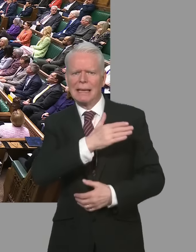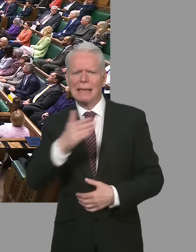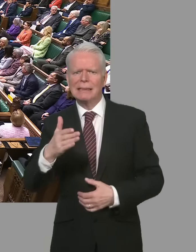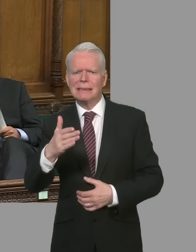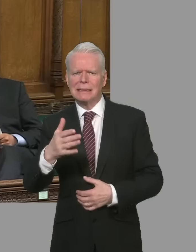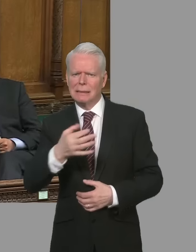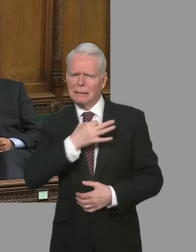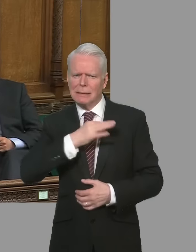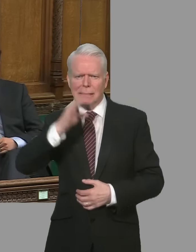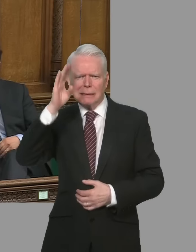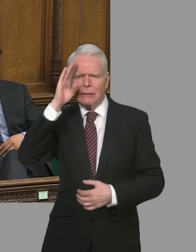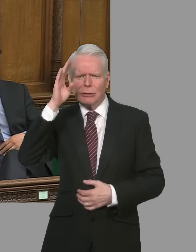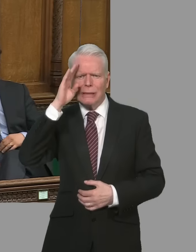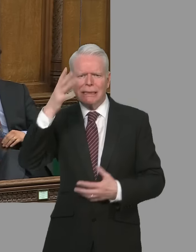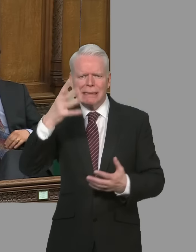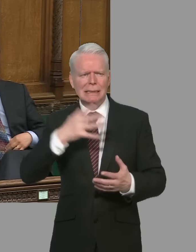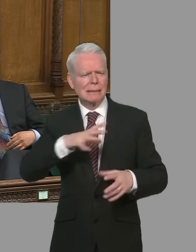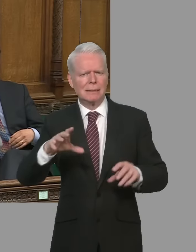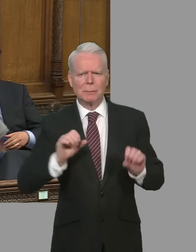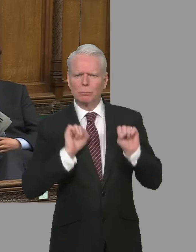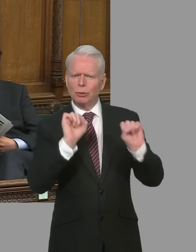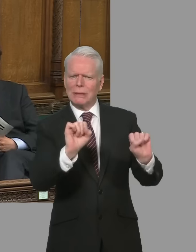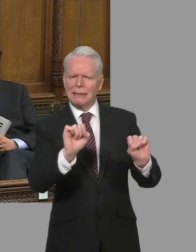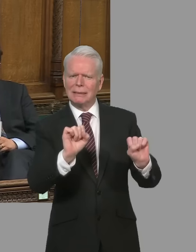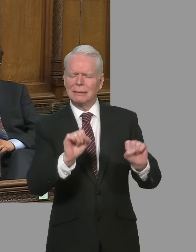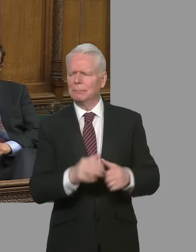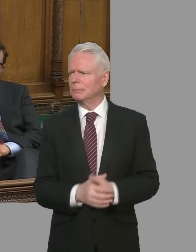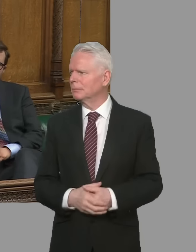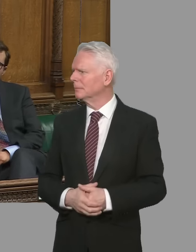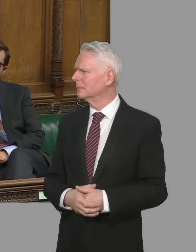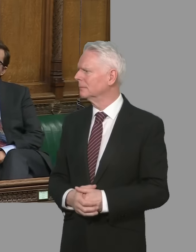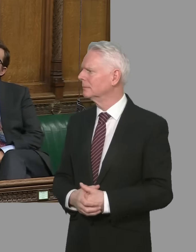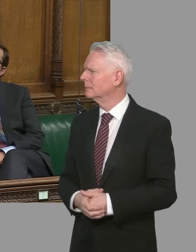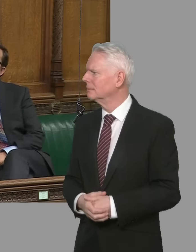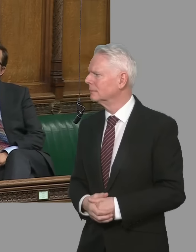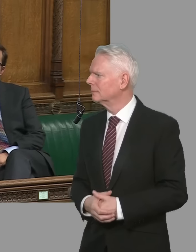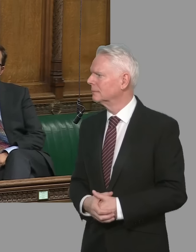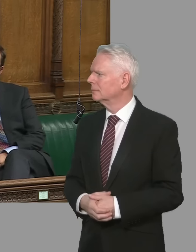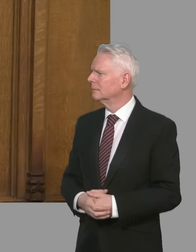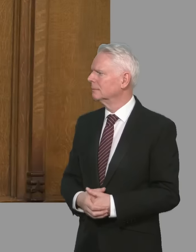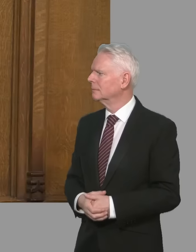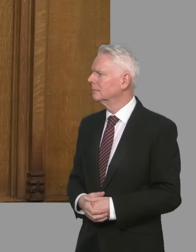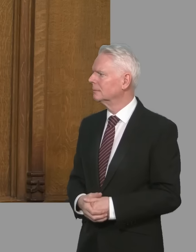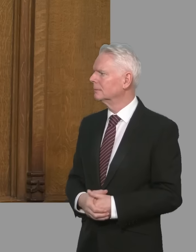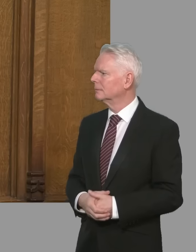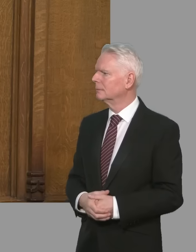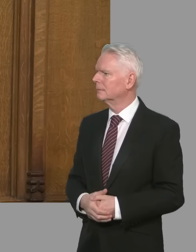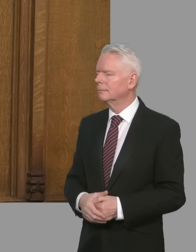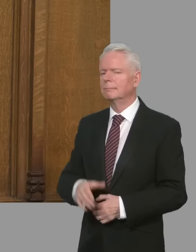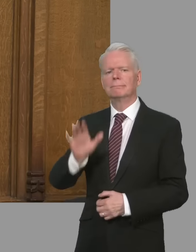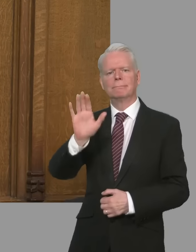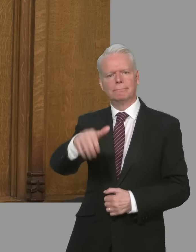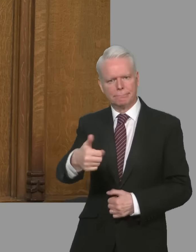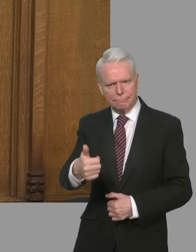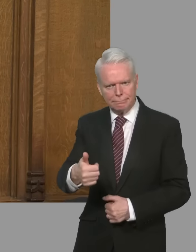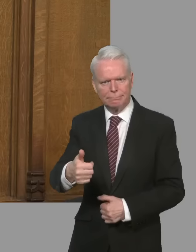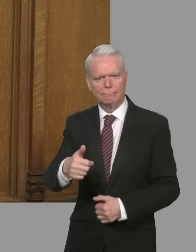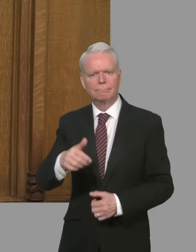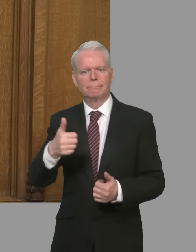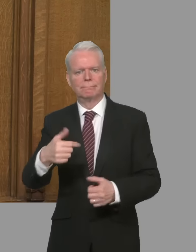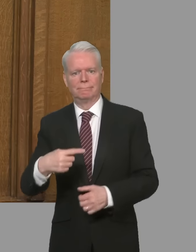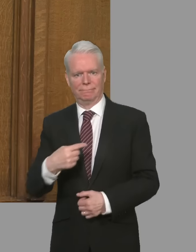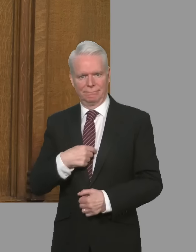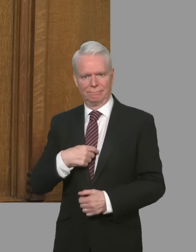the attack on the Jewish community in Golders Green. There is no place for hatred, anti-Semitism or violence of any kind